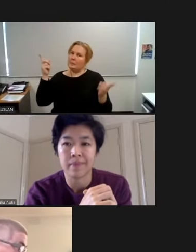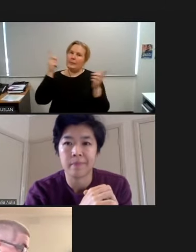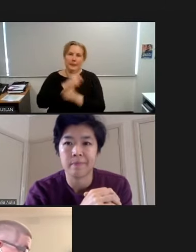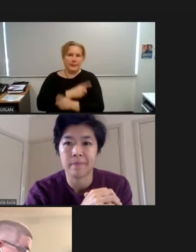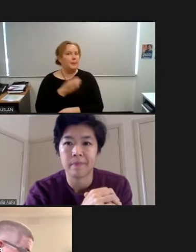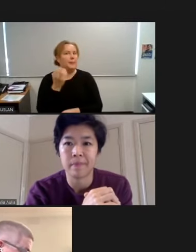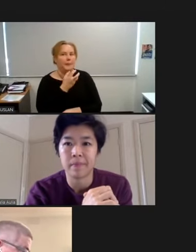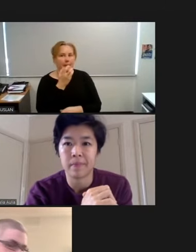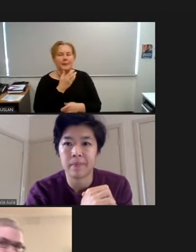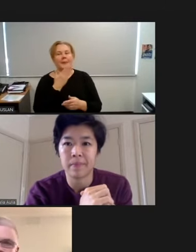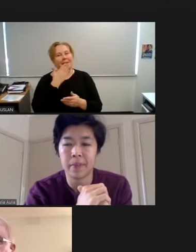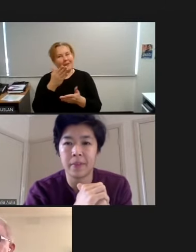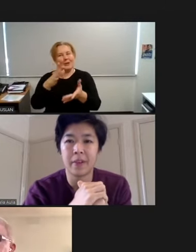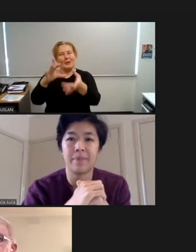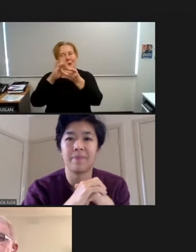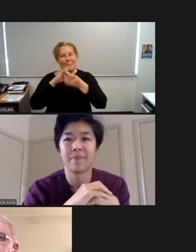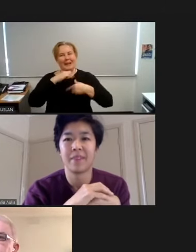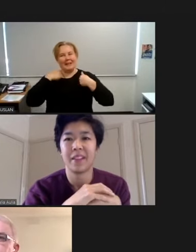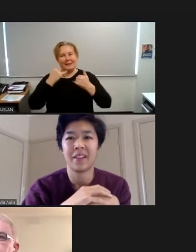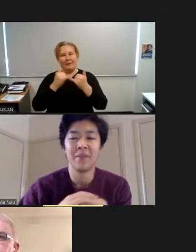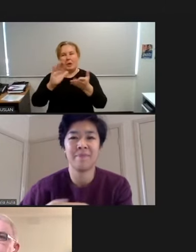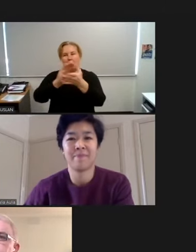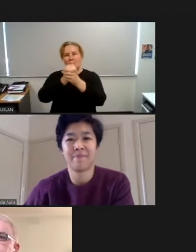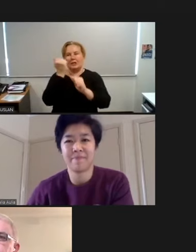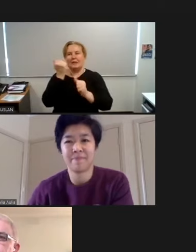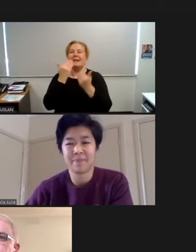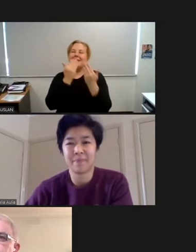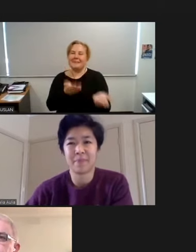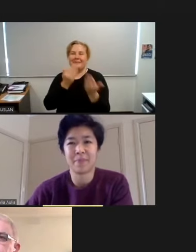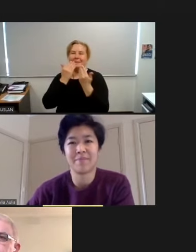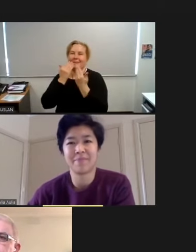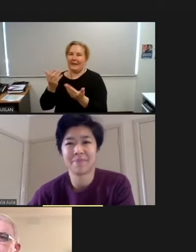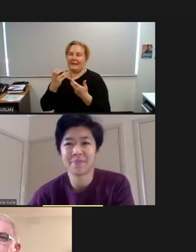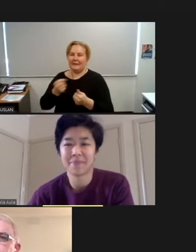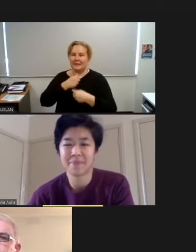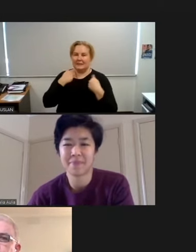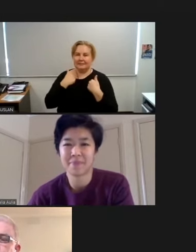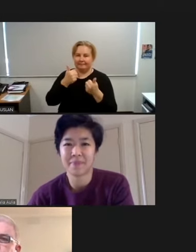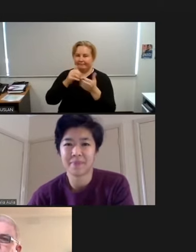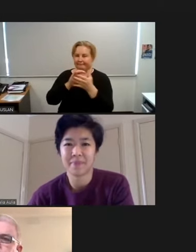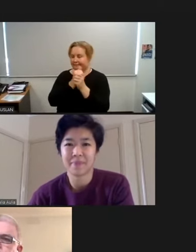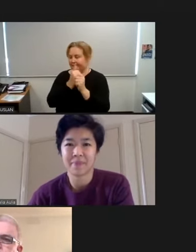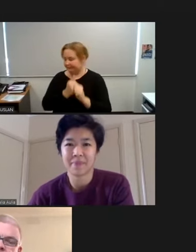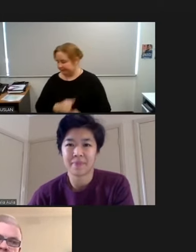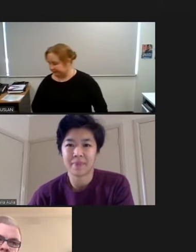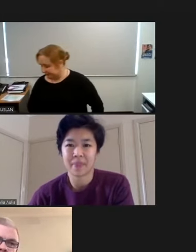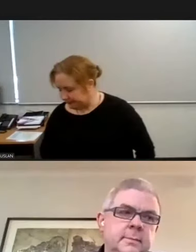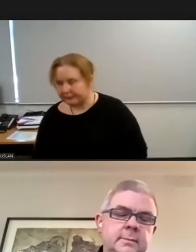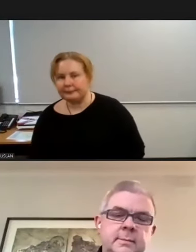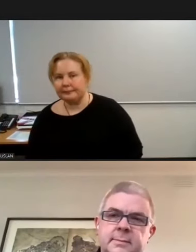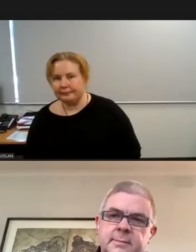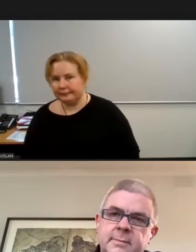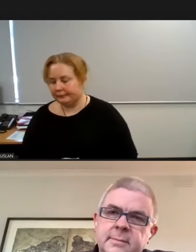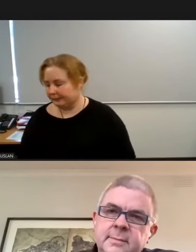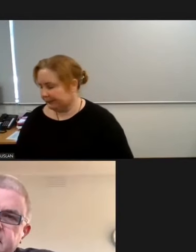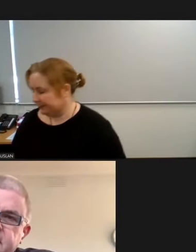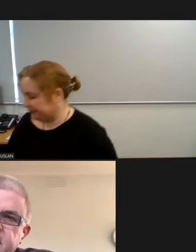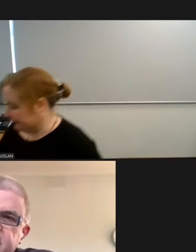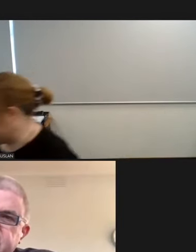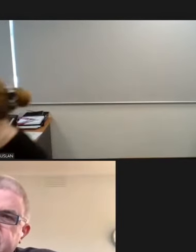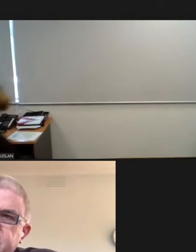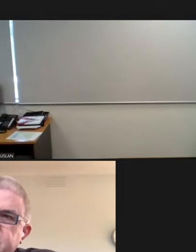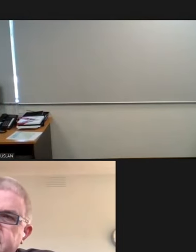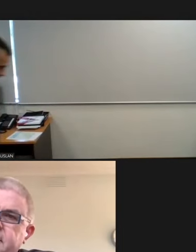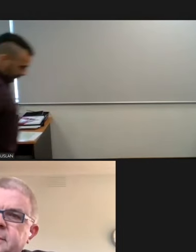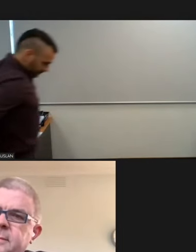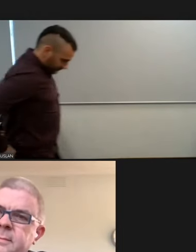very much appreciated. Thank you. Thanks for having us. Absolute pleasure. Thank you very much.